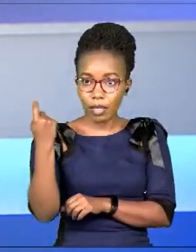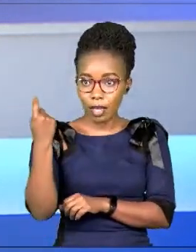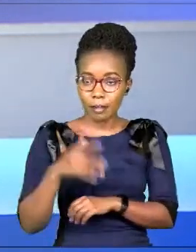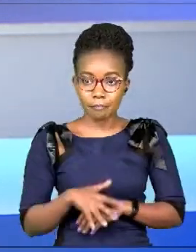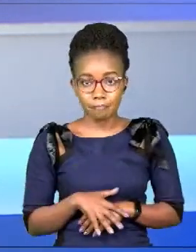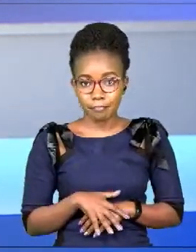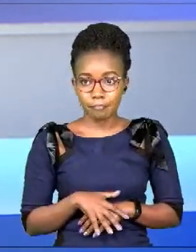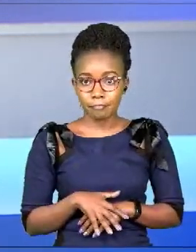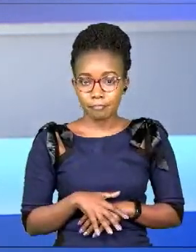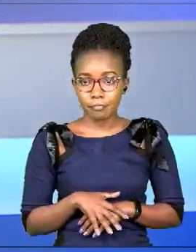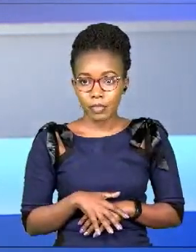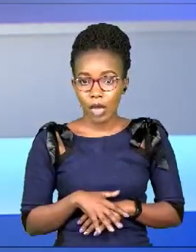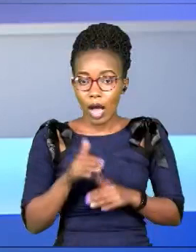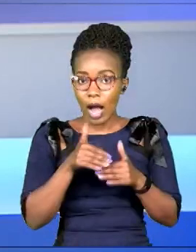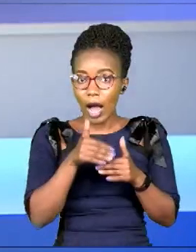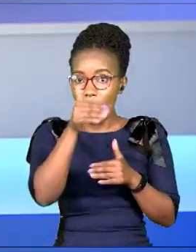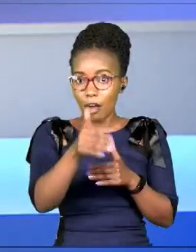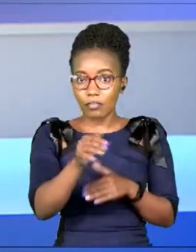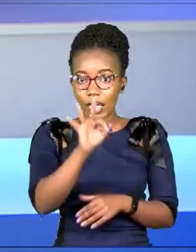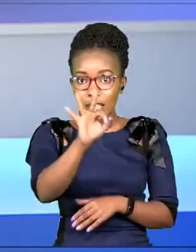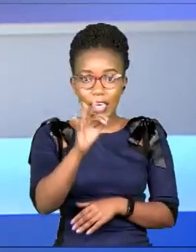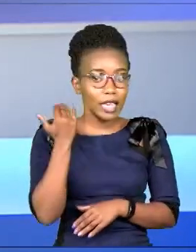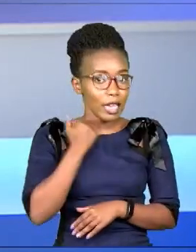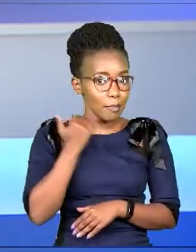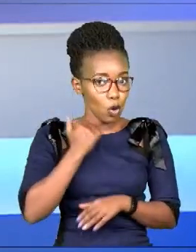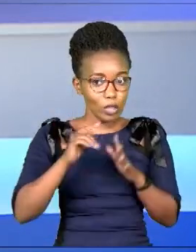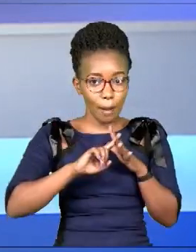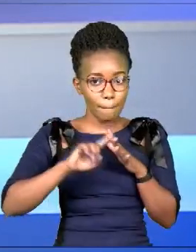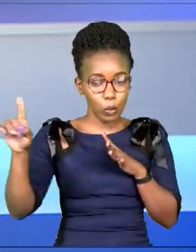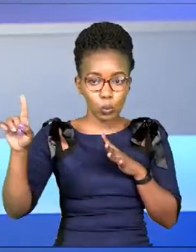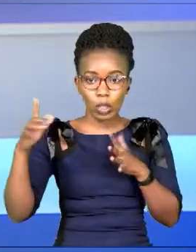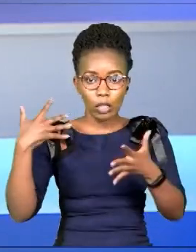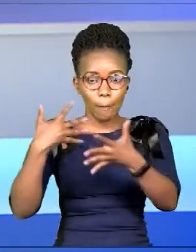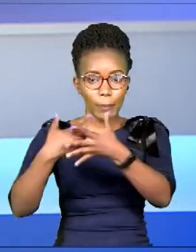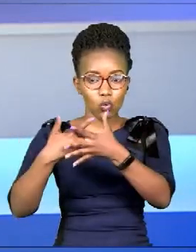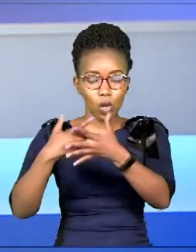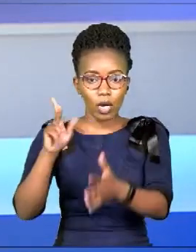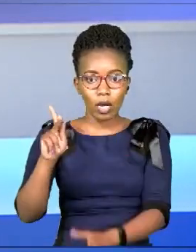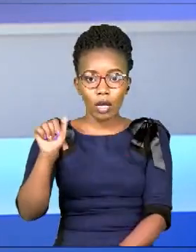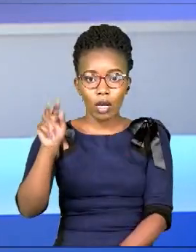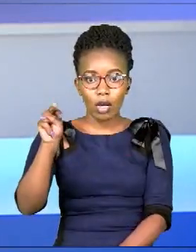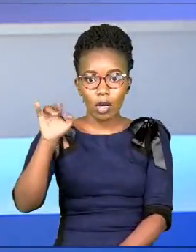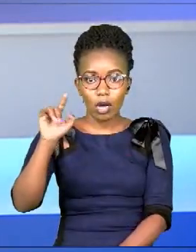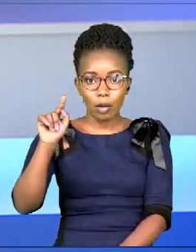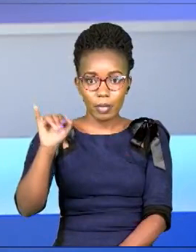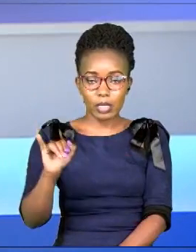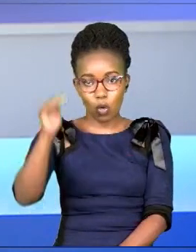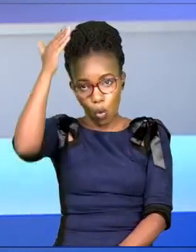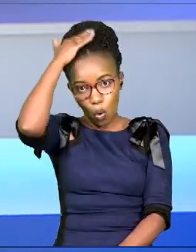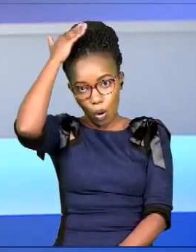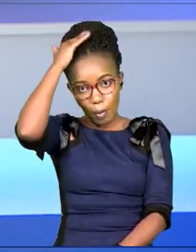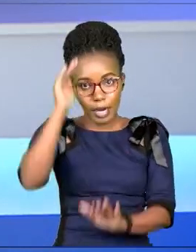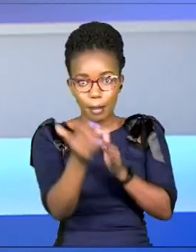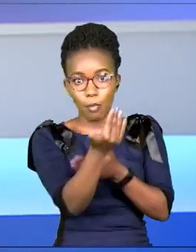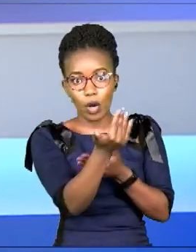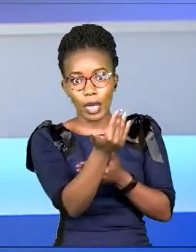high alert, especially after 3 dangerous terrorists escaped from the highly protected Kamiti Maximum Prison on Monday morning, prompting